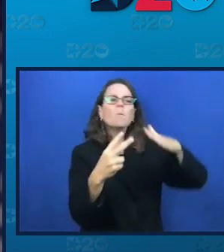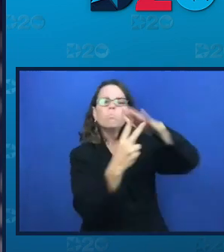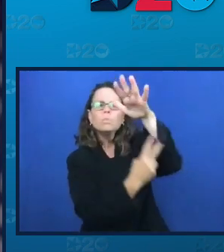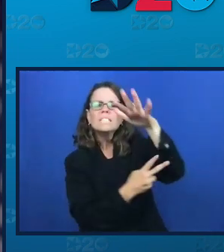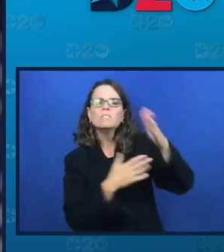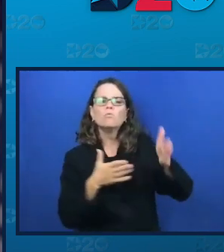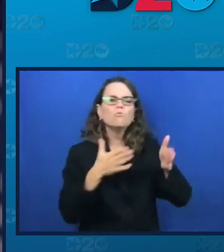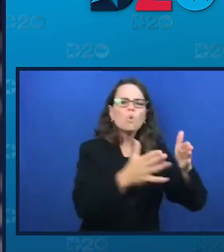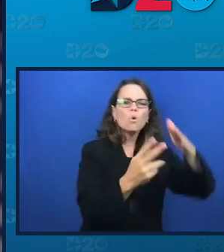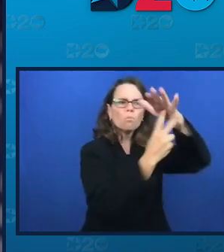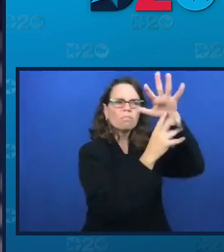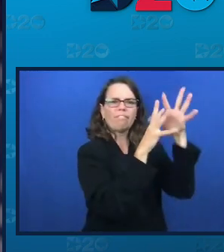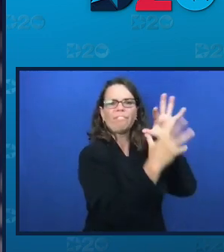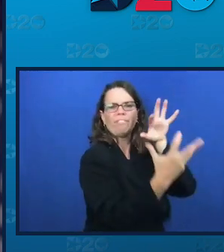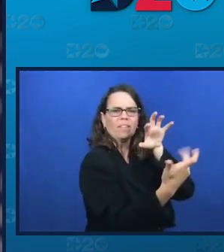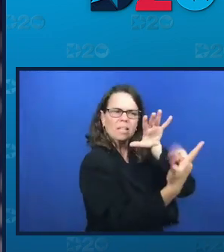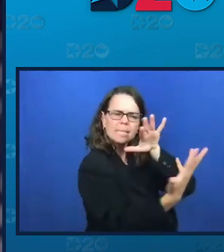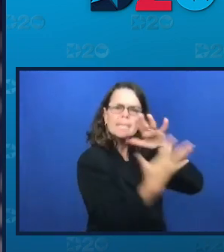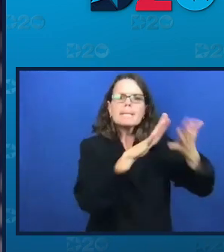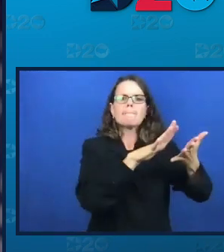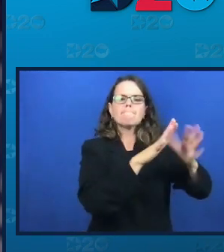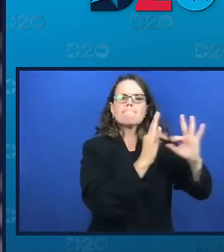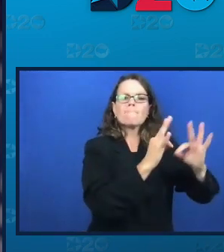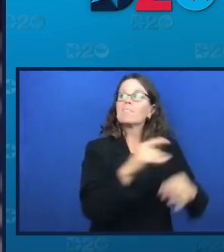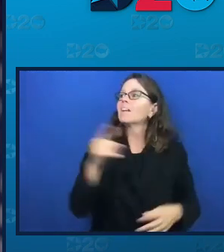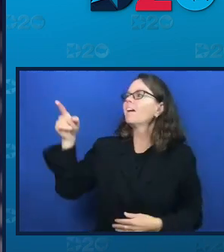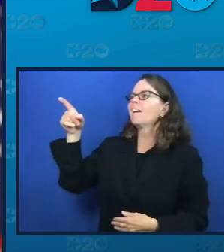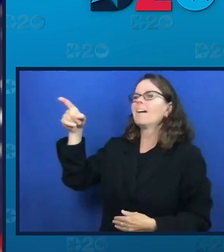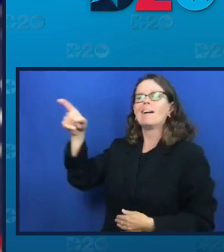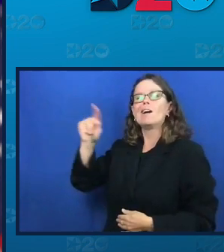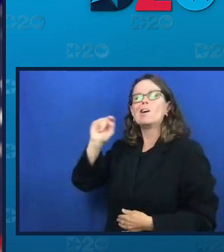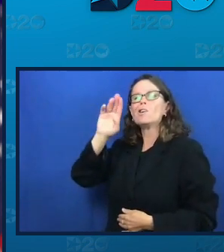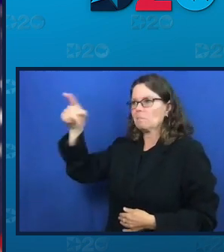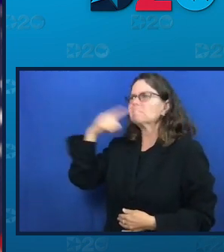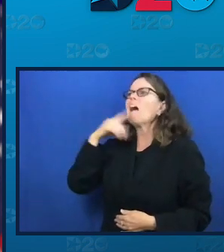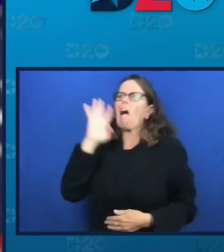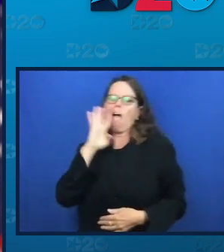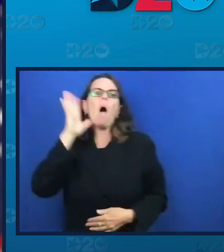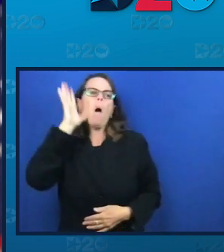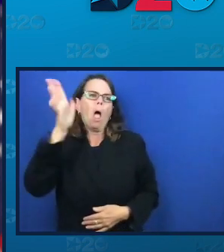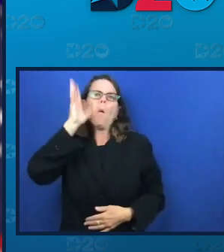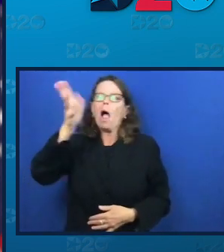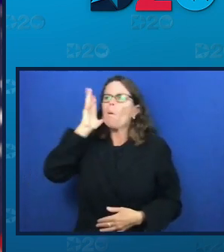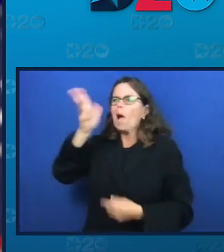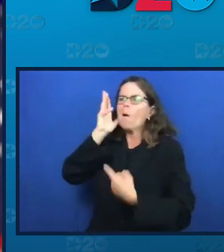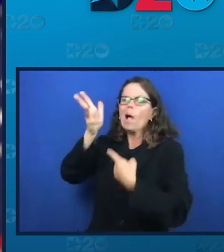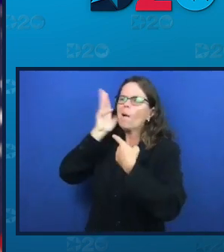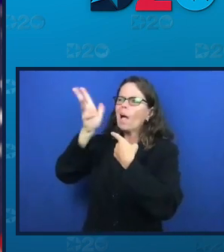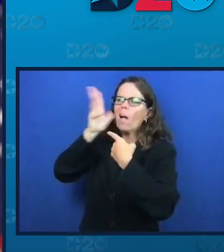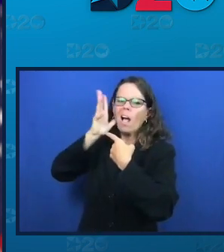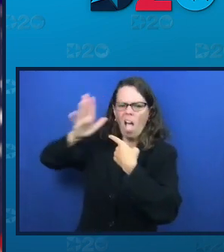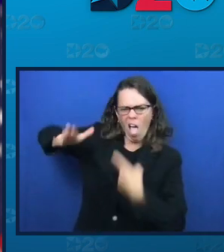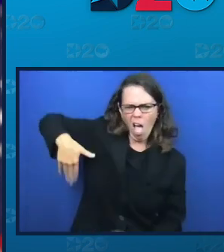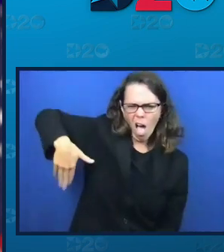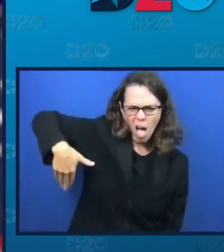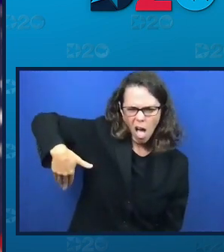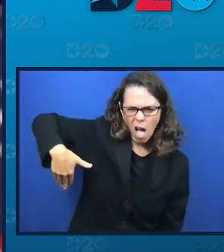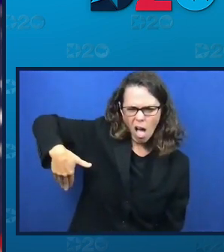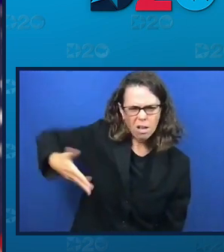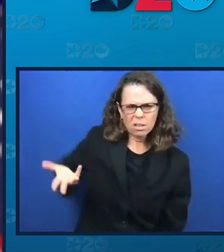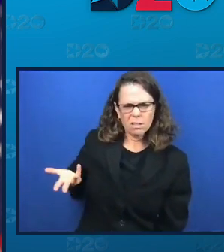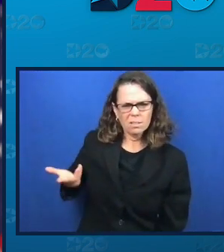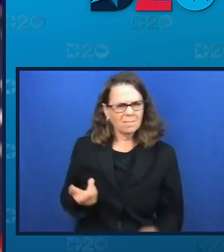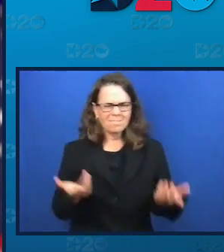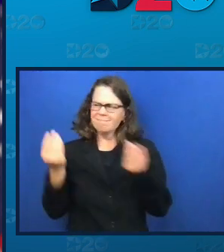3.5 years, he hasn't done anything. What a joke. And let me tell you a little secret. Donald Trump's economic